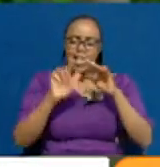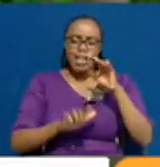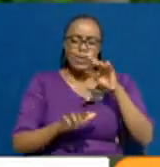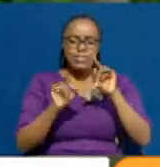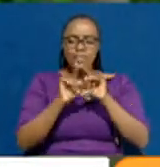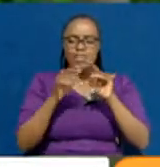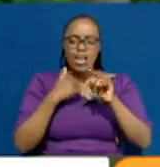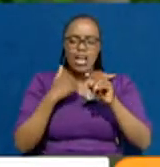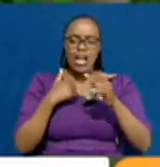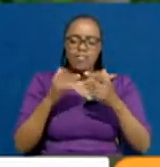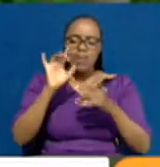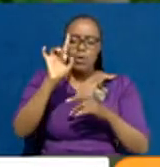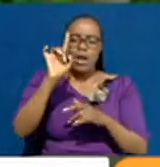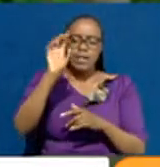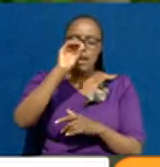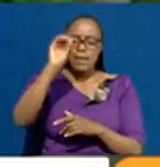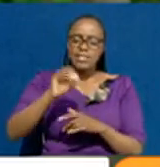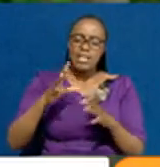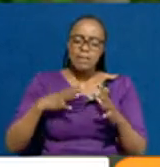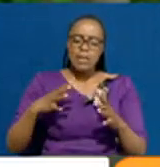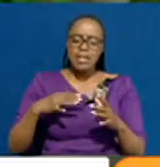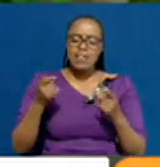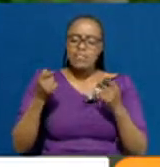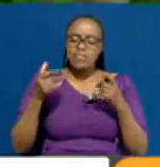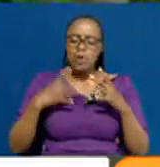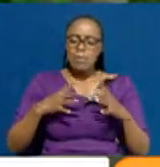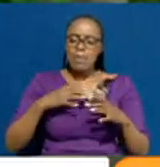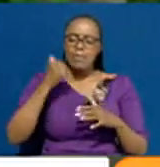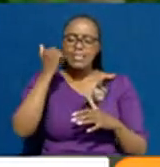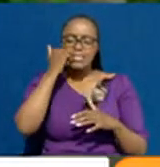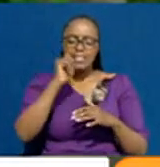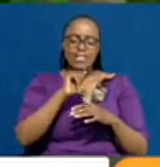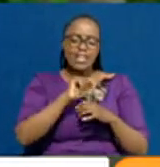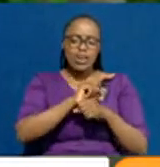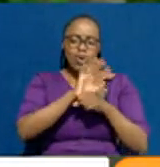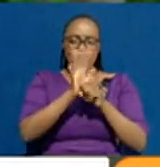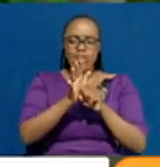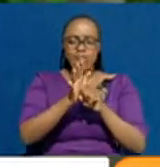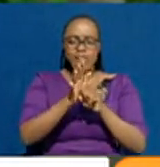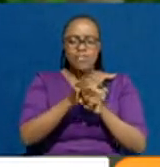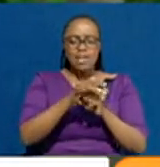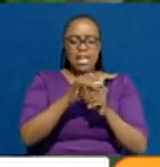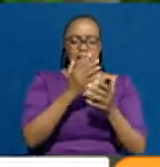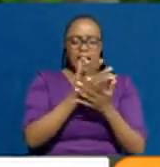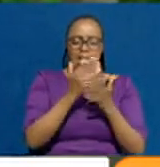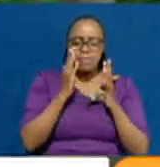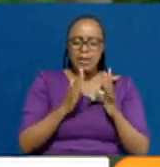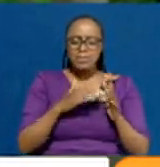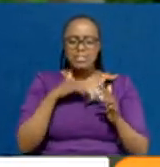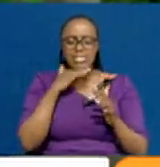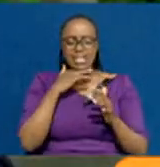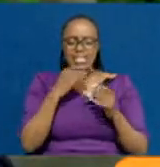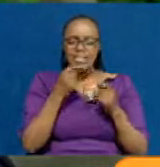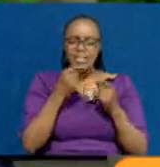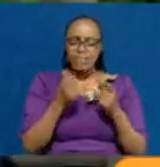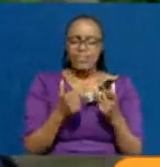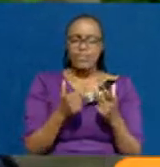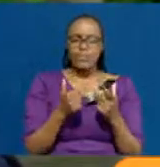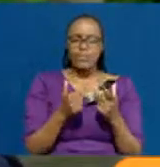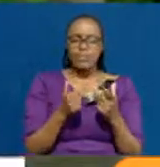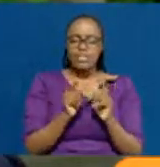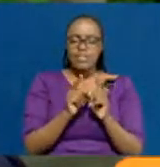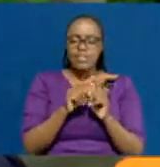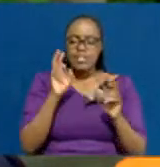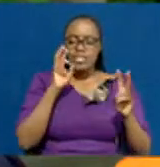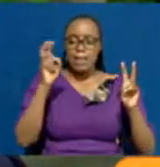a positivity of about 1%. So almost nil deaths in a month. So that low risk perception,